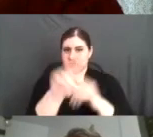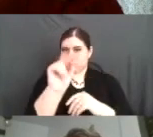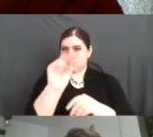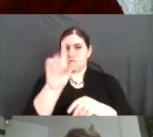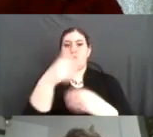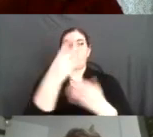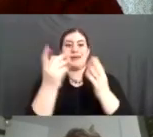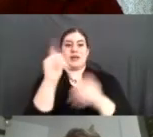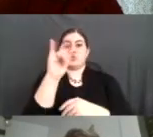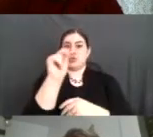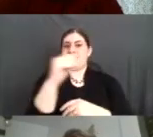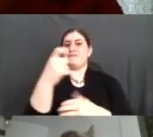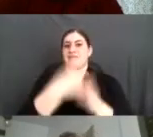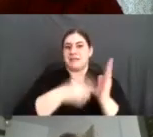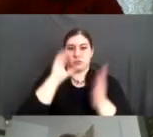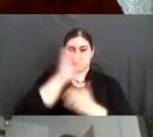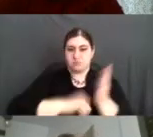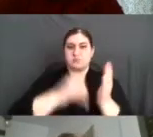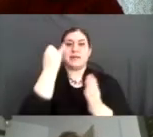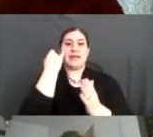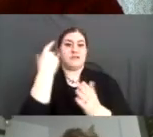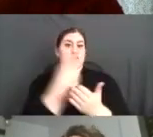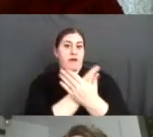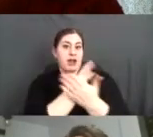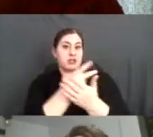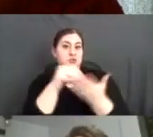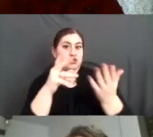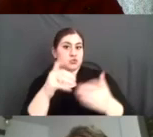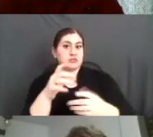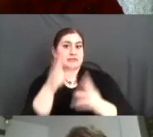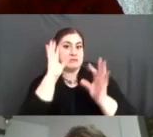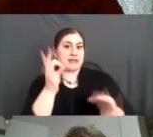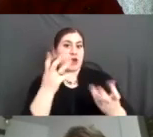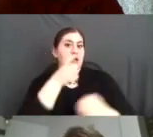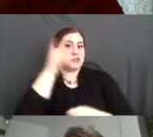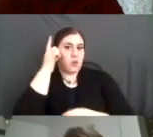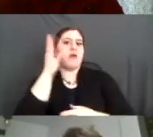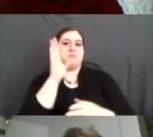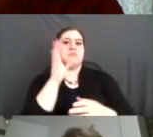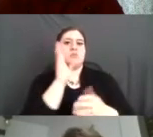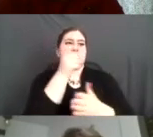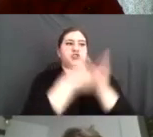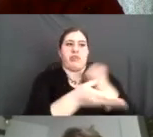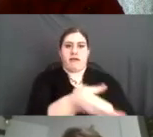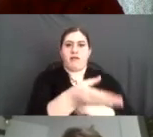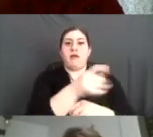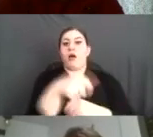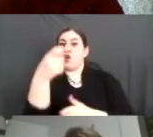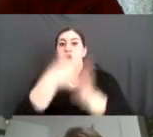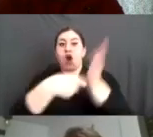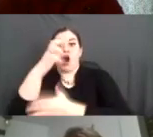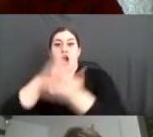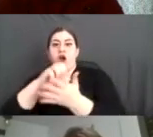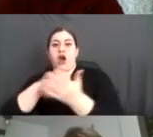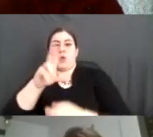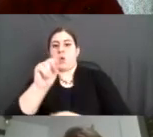your tuition and fees. And then if we are graduate students who choose to live on campus, your room and board will be there. Nothing else is charged to you. What